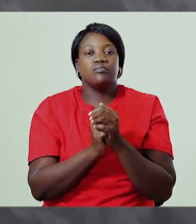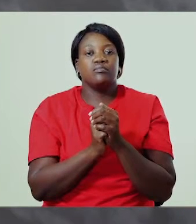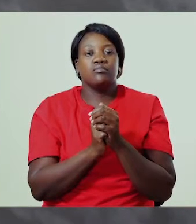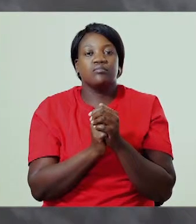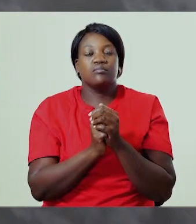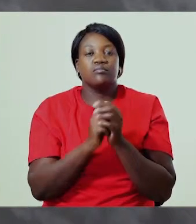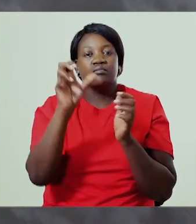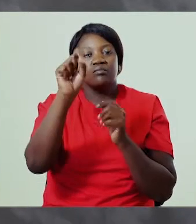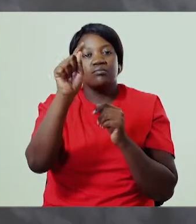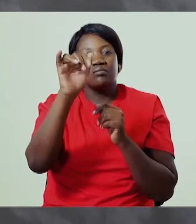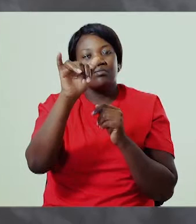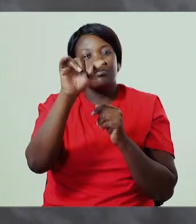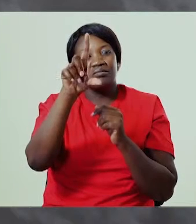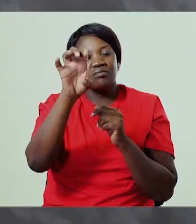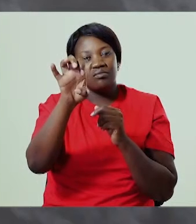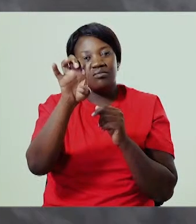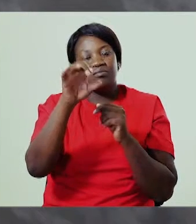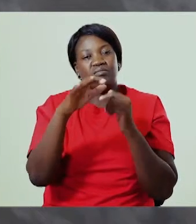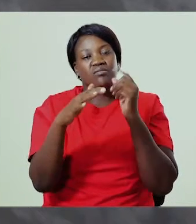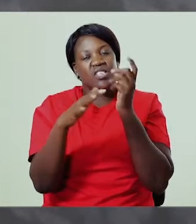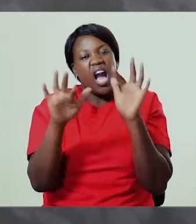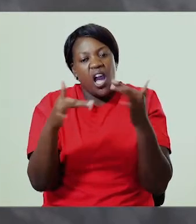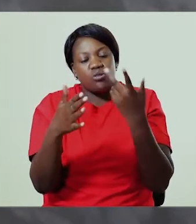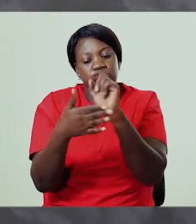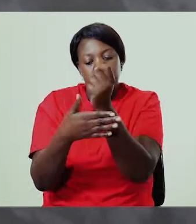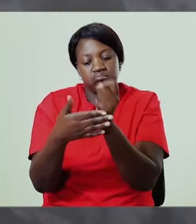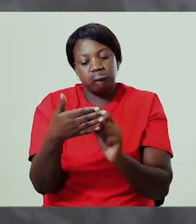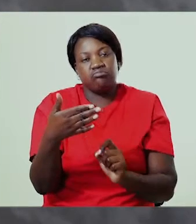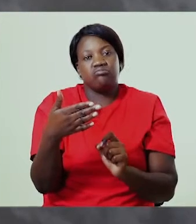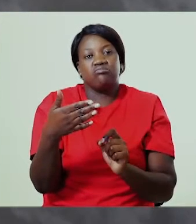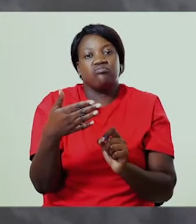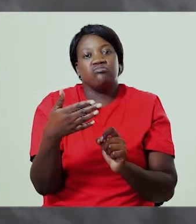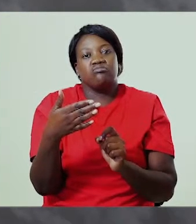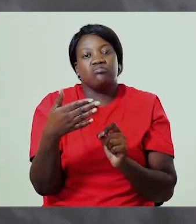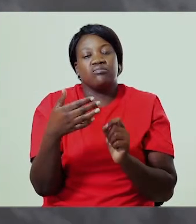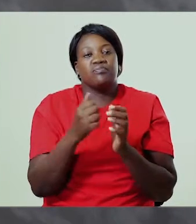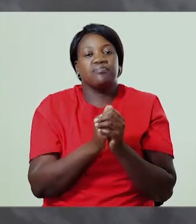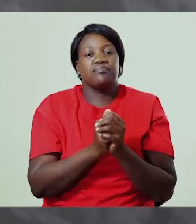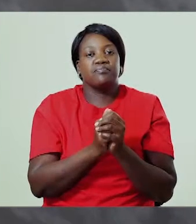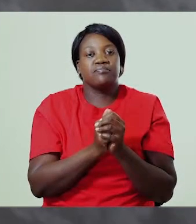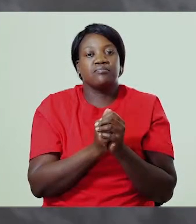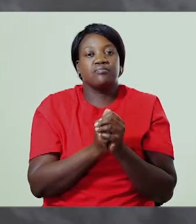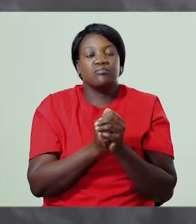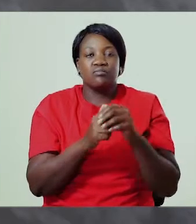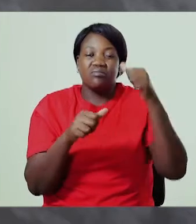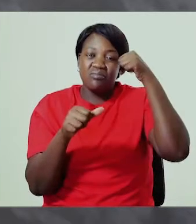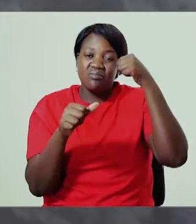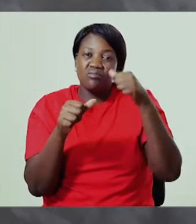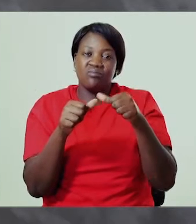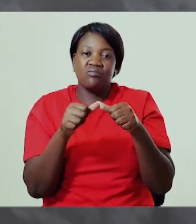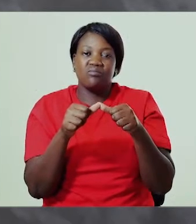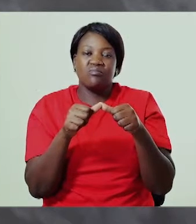The style is the manner in which the work has been written, so as to achieve the writer's purpose. Do